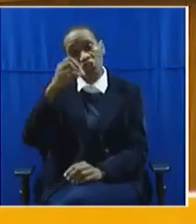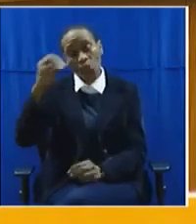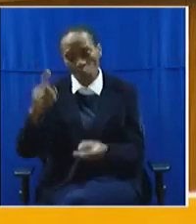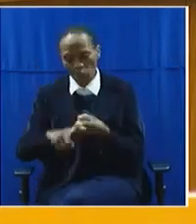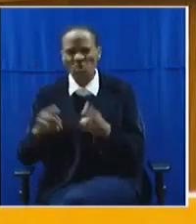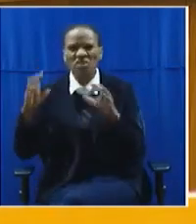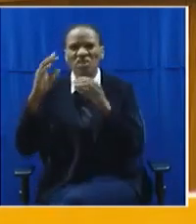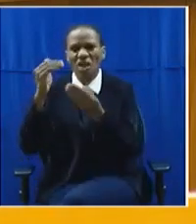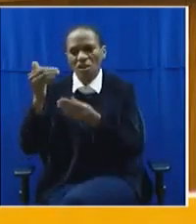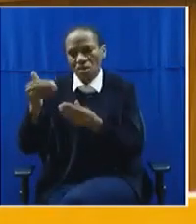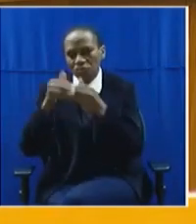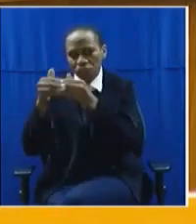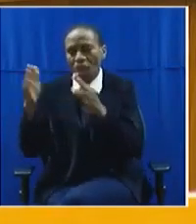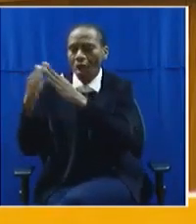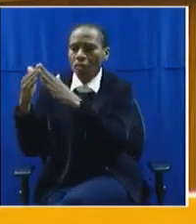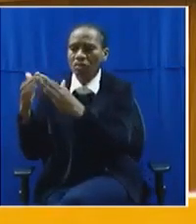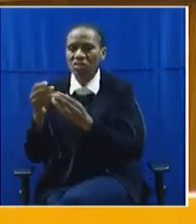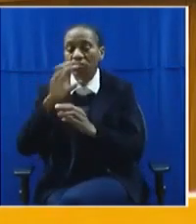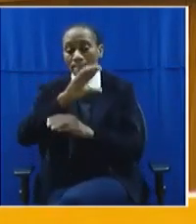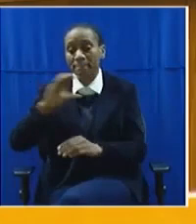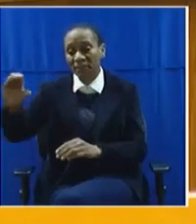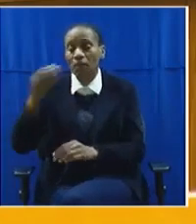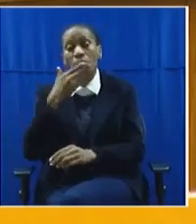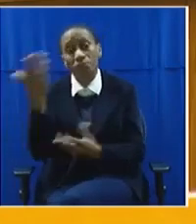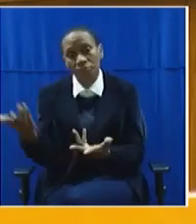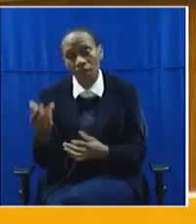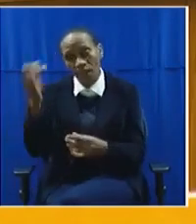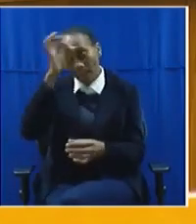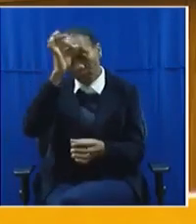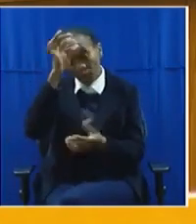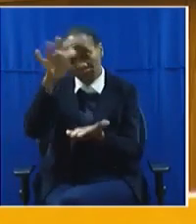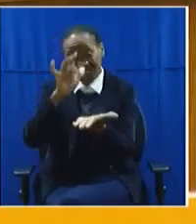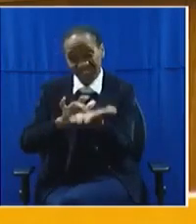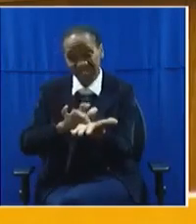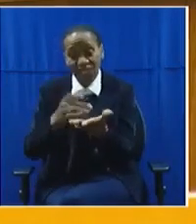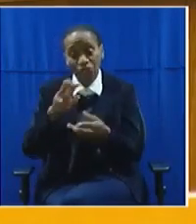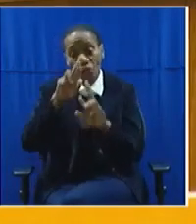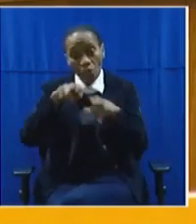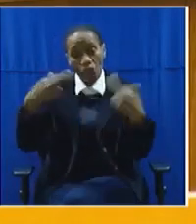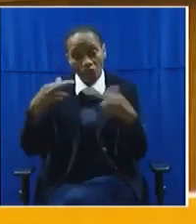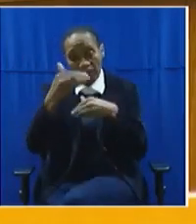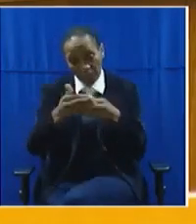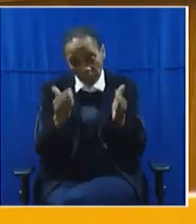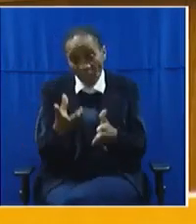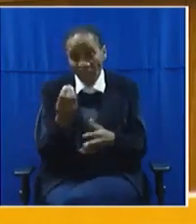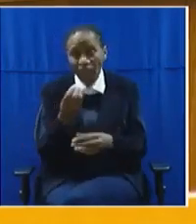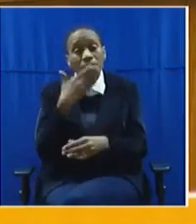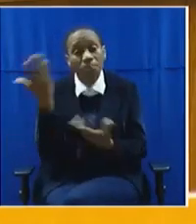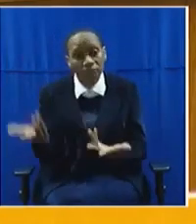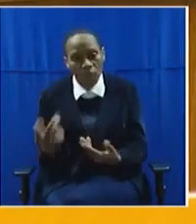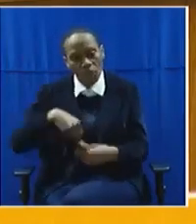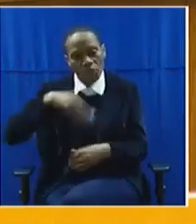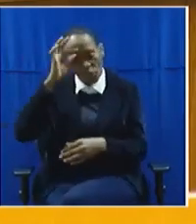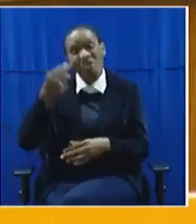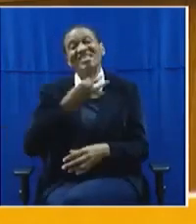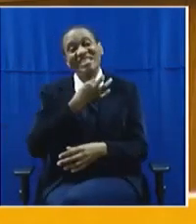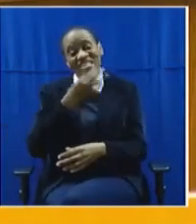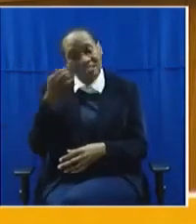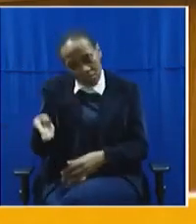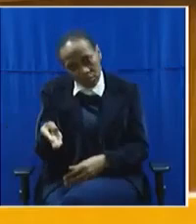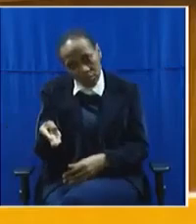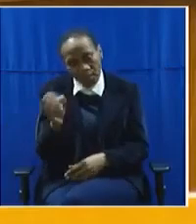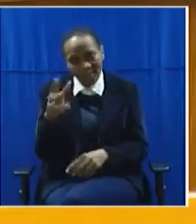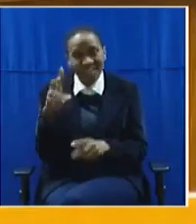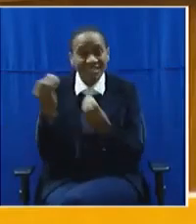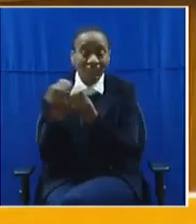go unfunded, and we know that police stations don't have rape kits. We know the scale of the crisis. We know, yet nothing